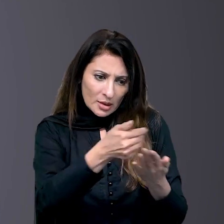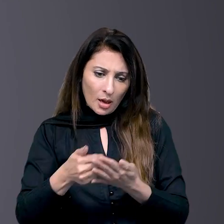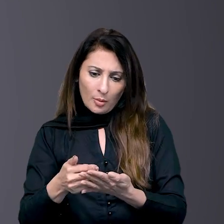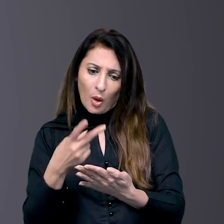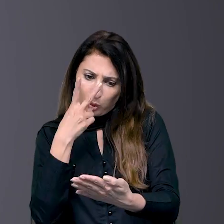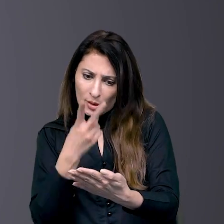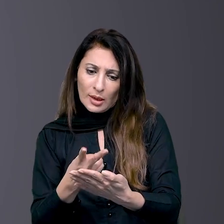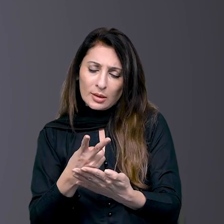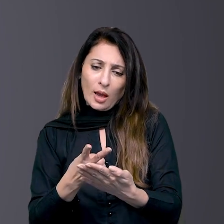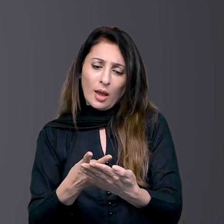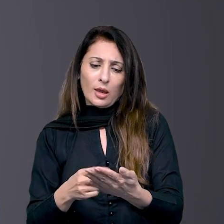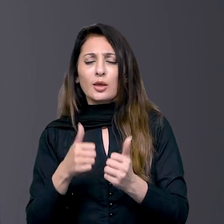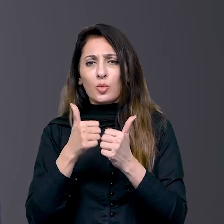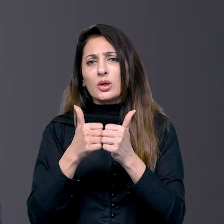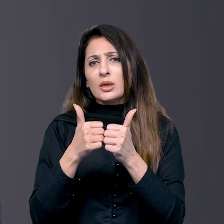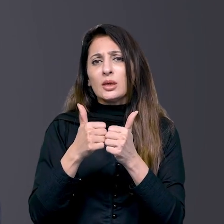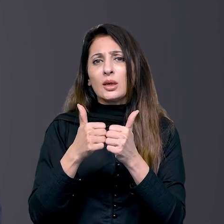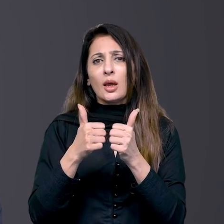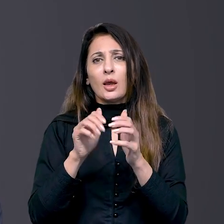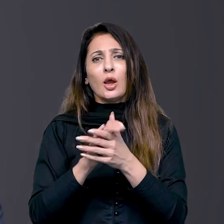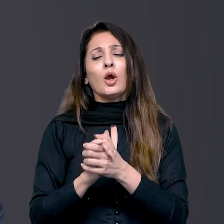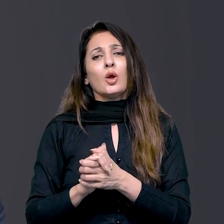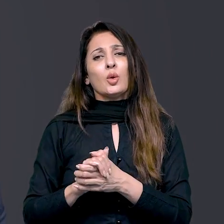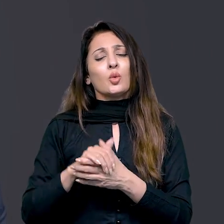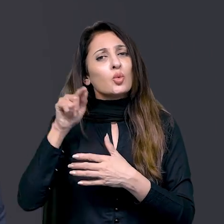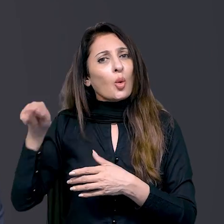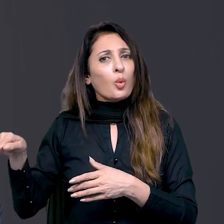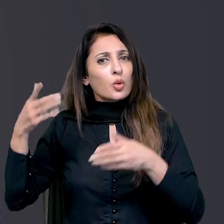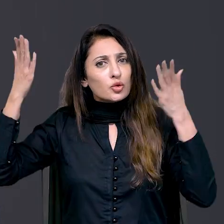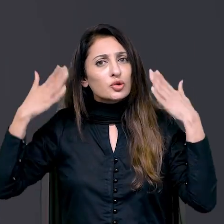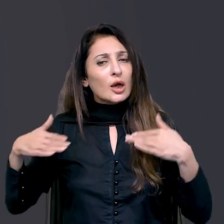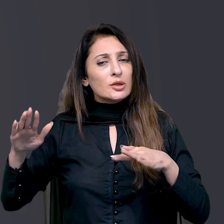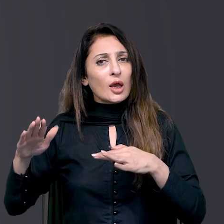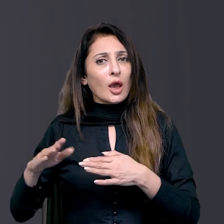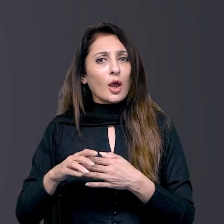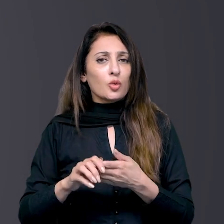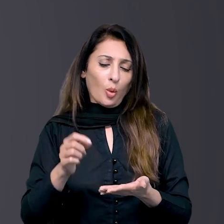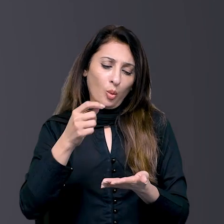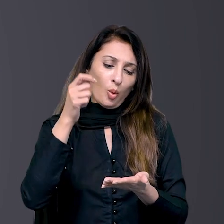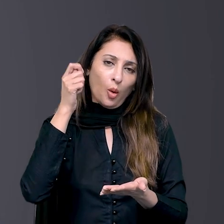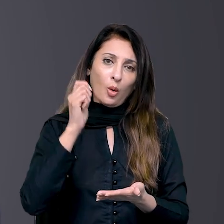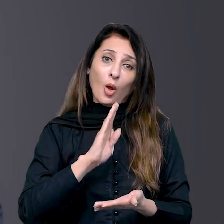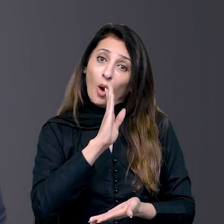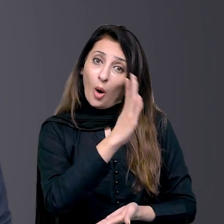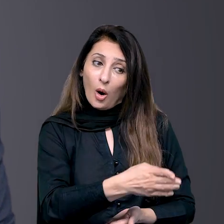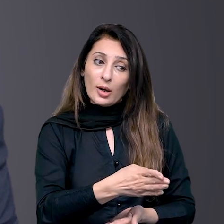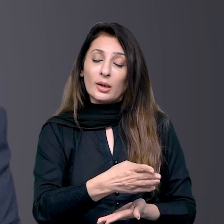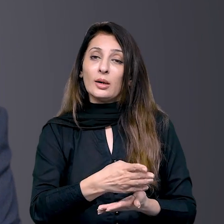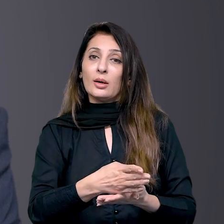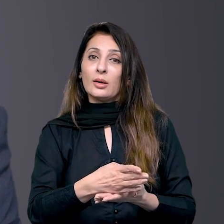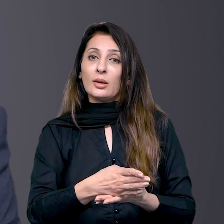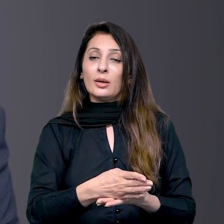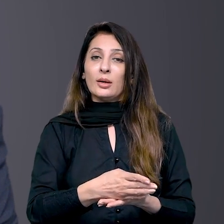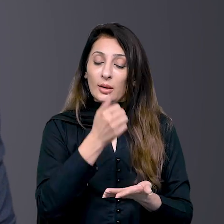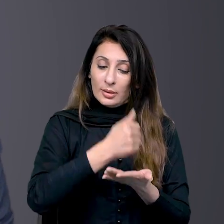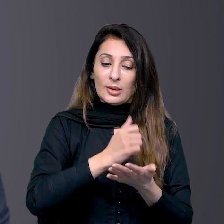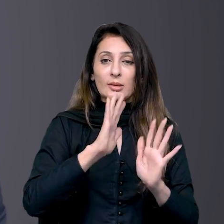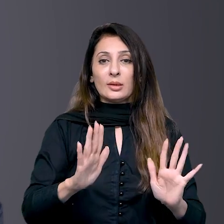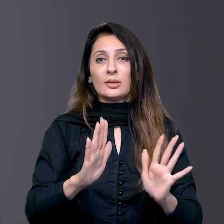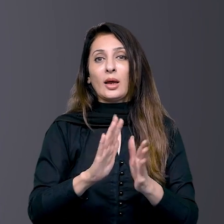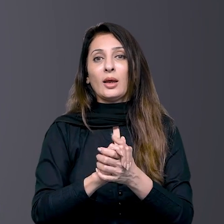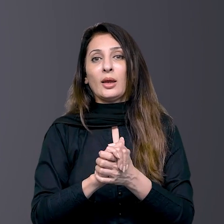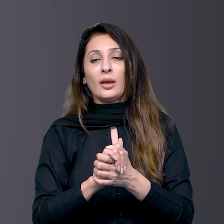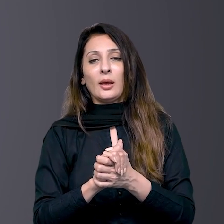are favorable, usually the High Court orders registration of a criminal case, or if the High Court